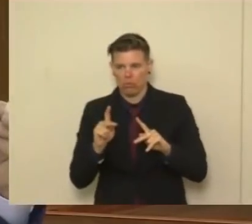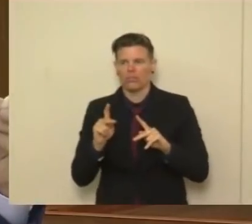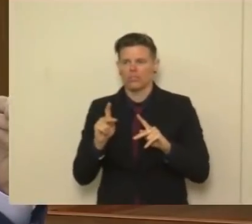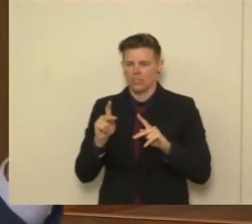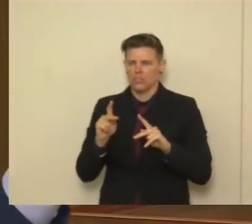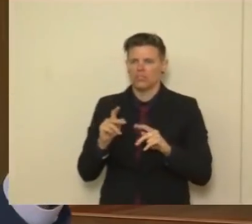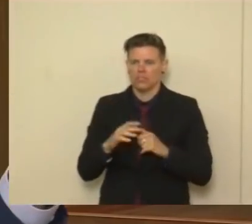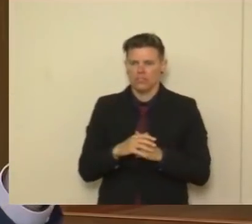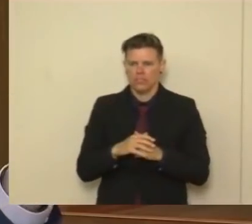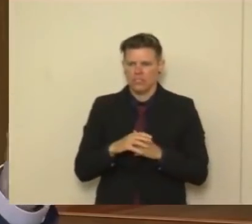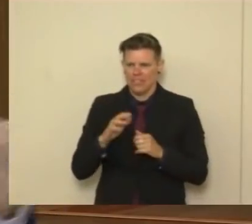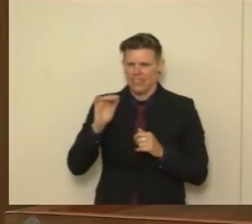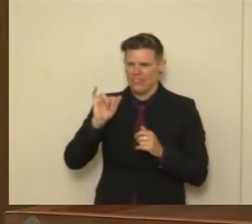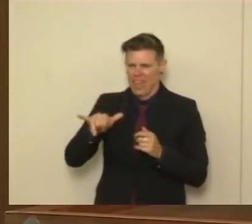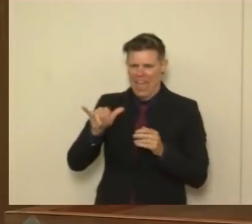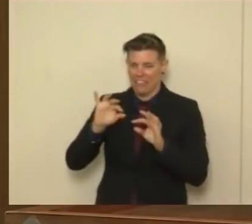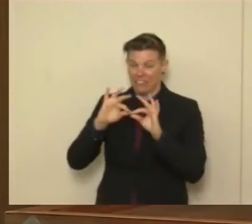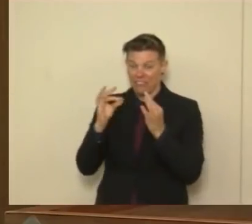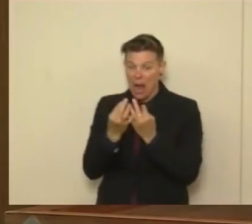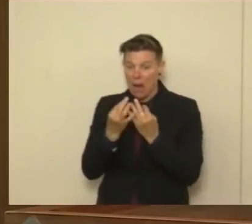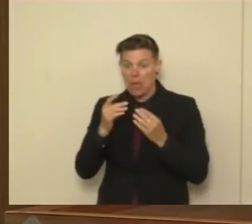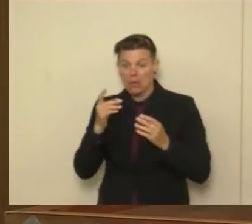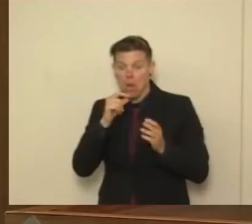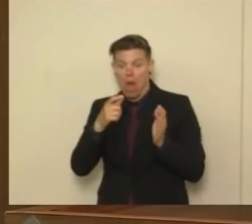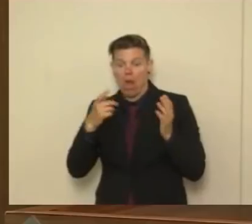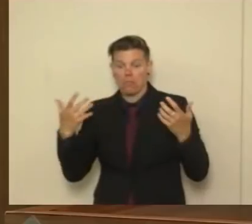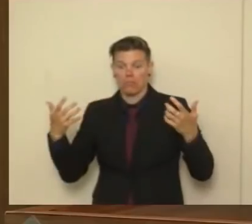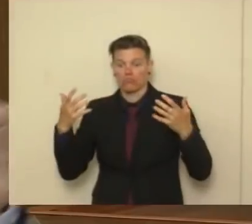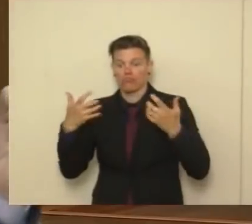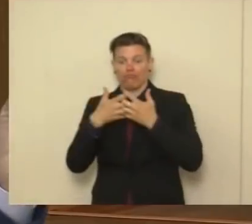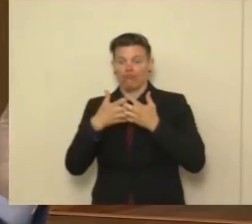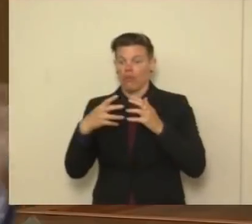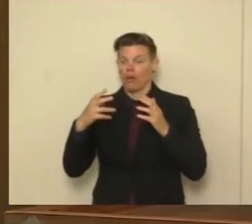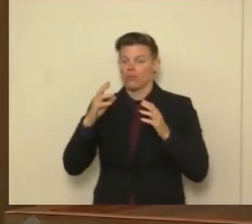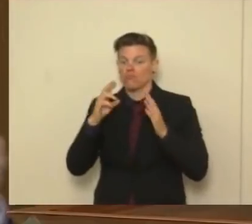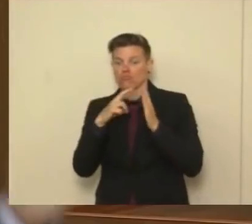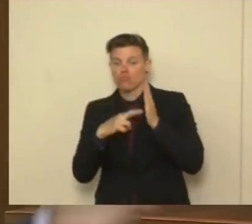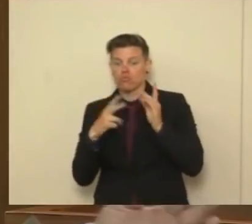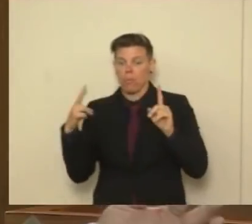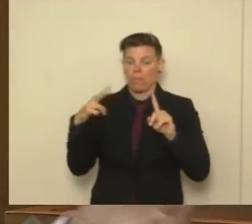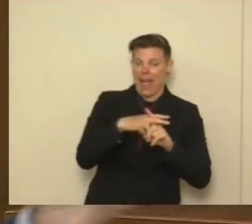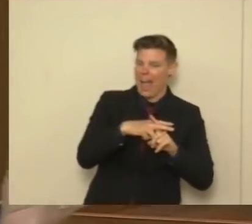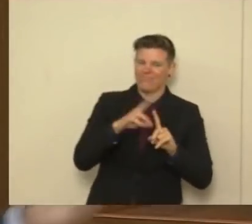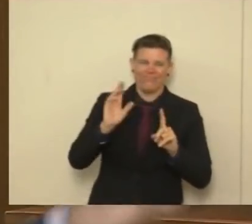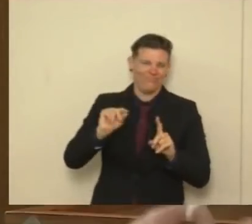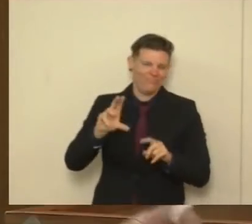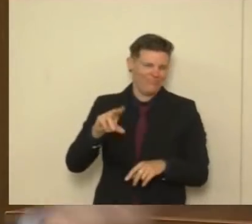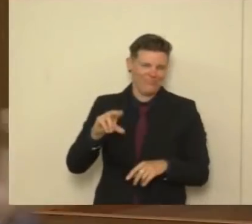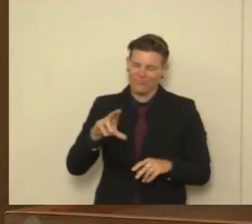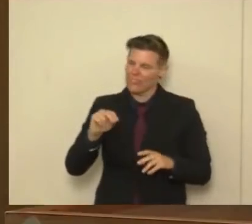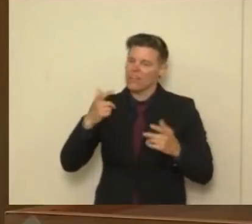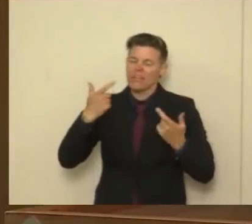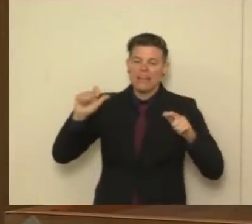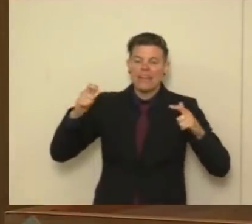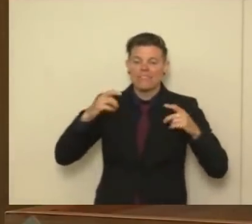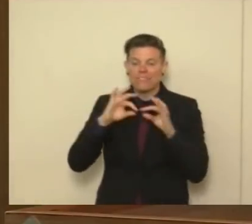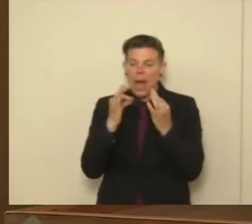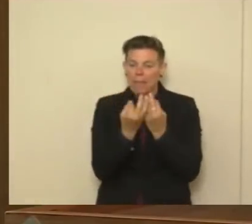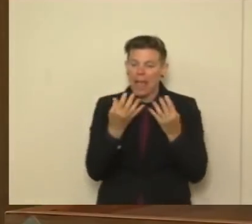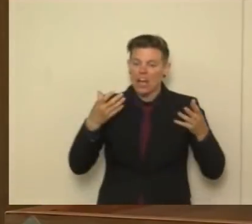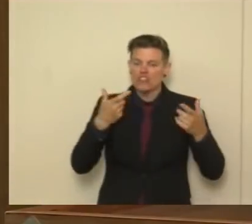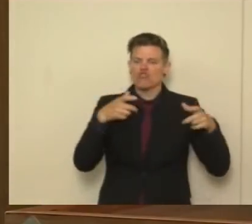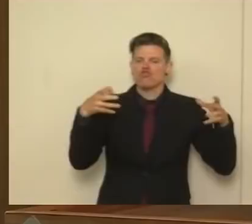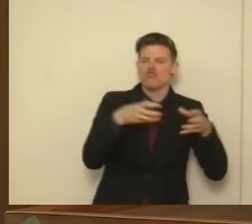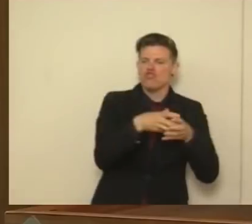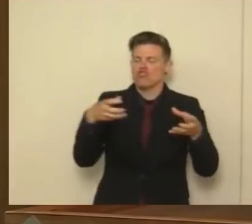exempts families. So graduation parties and other coming of age events that families like to share in